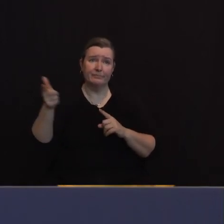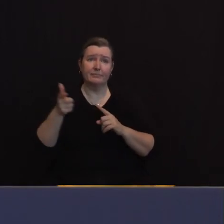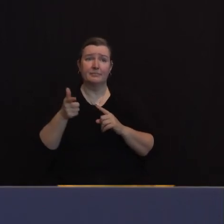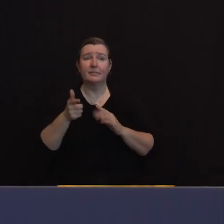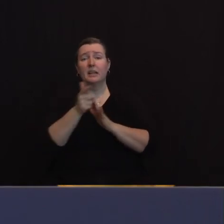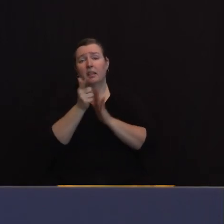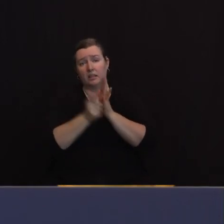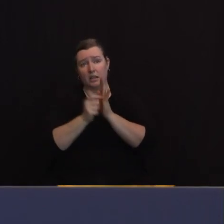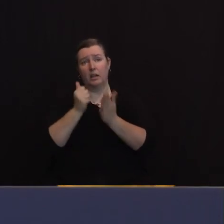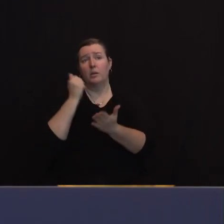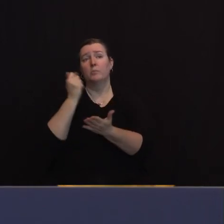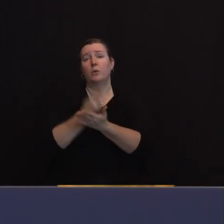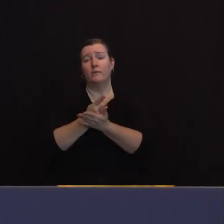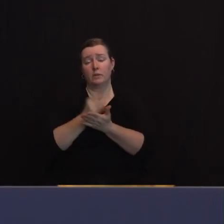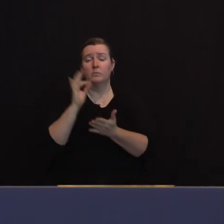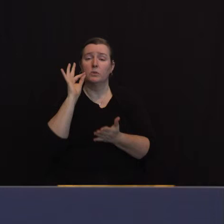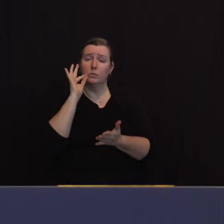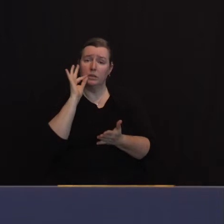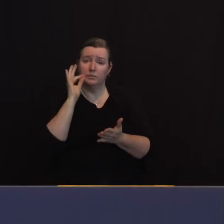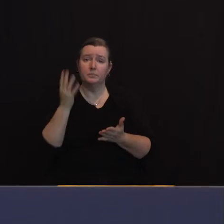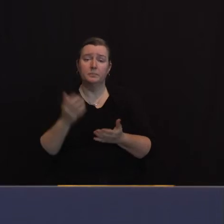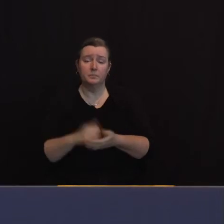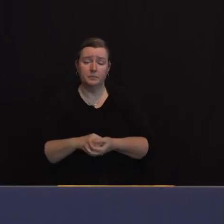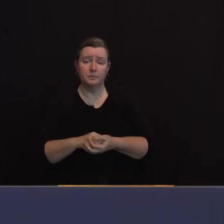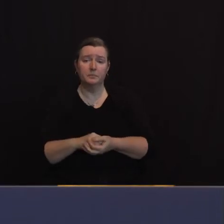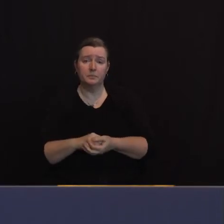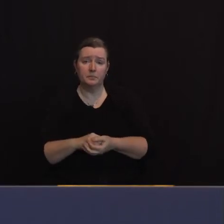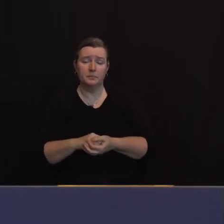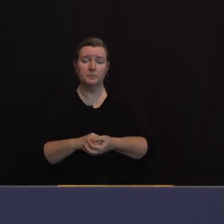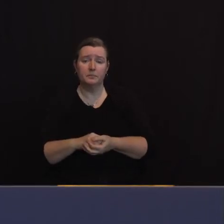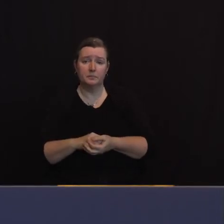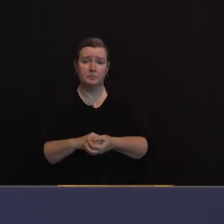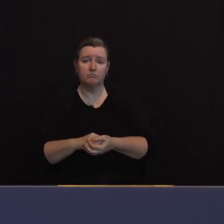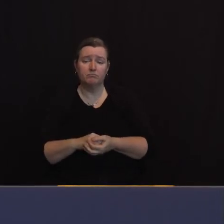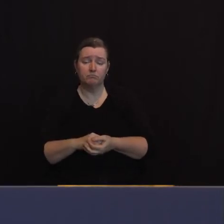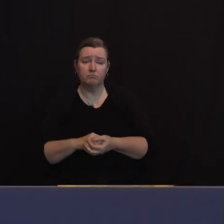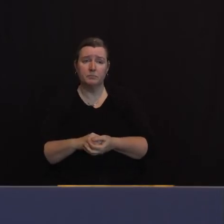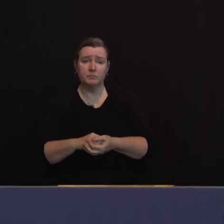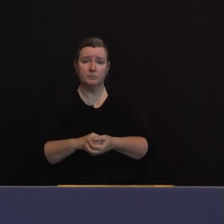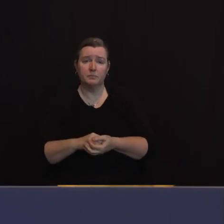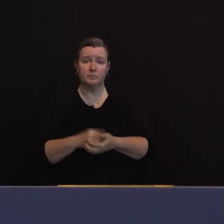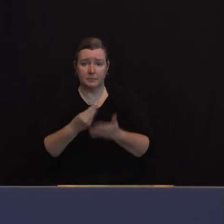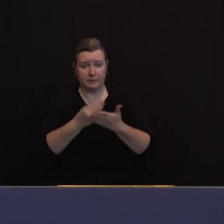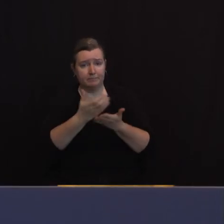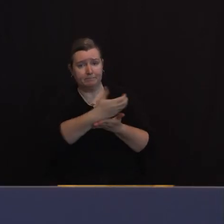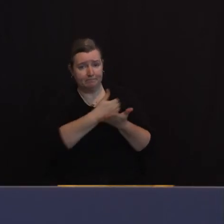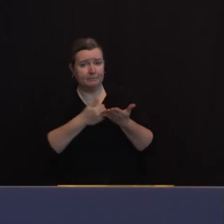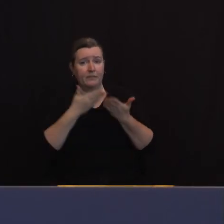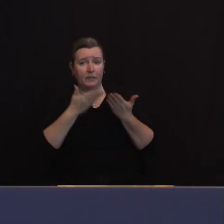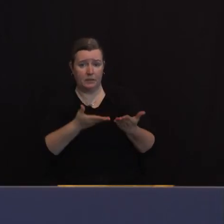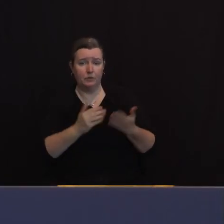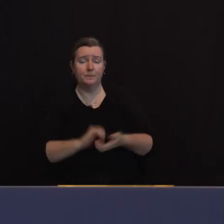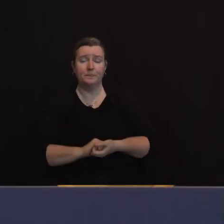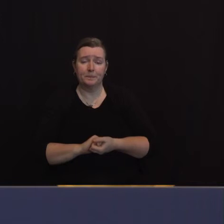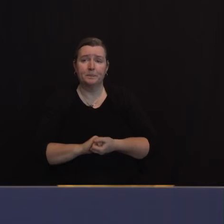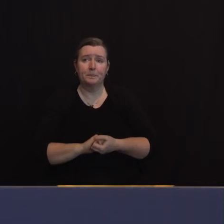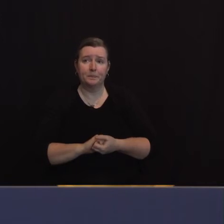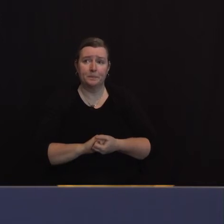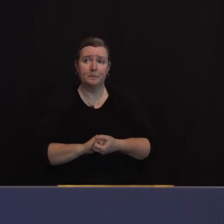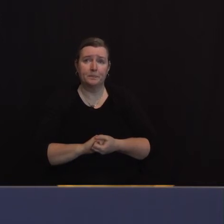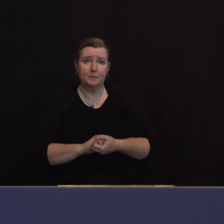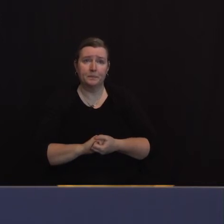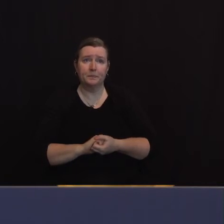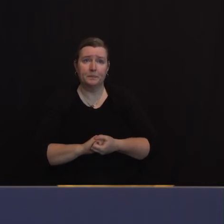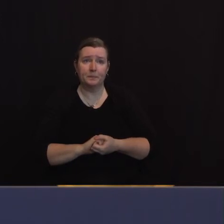And this, again, I think the fact that we sort of gave the budget on the date that was agreed to